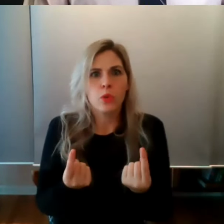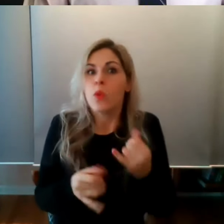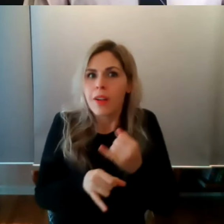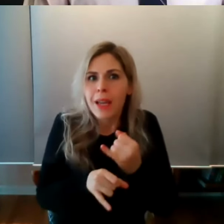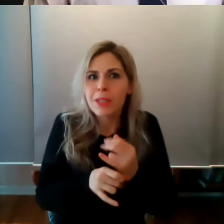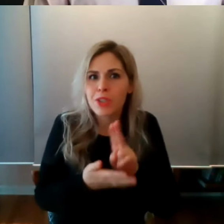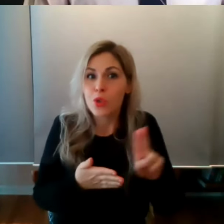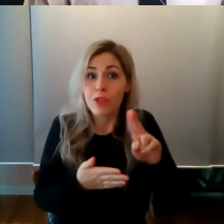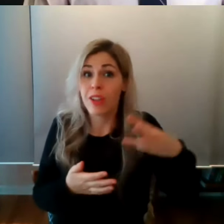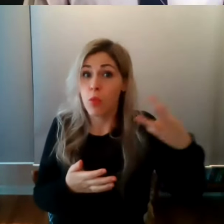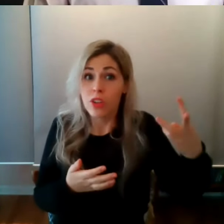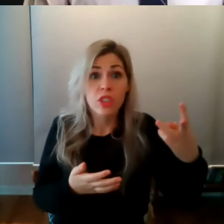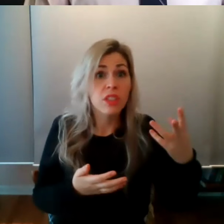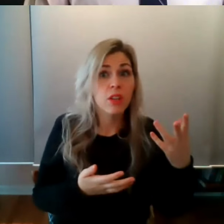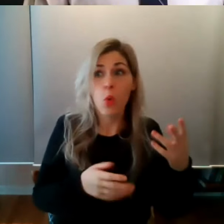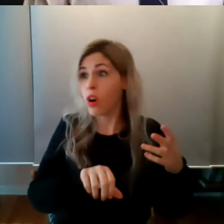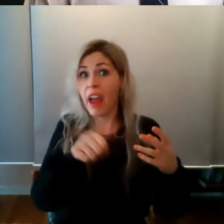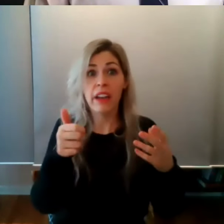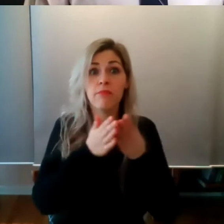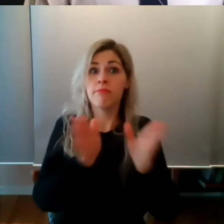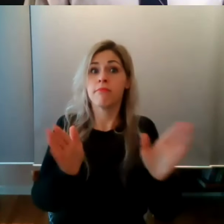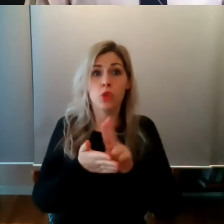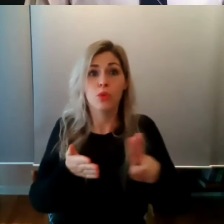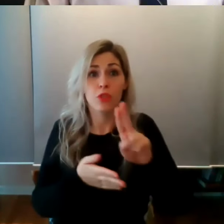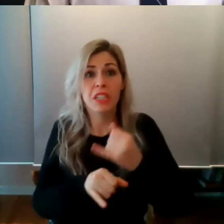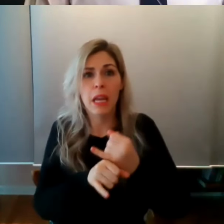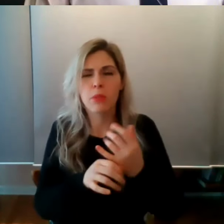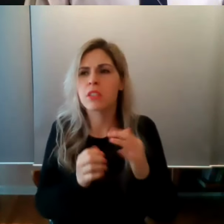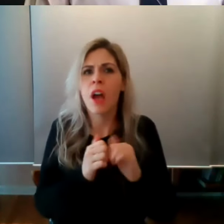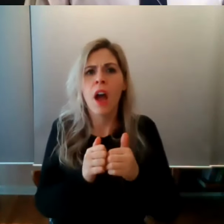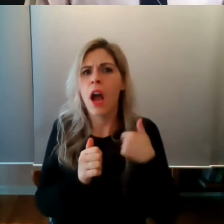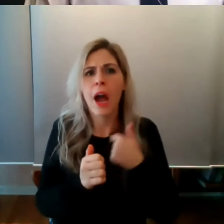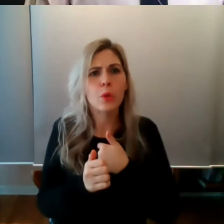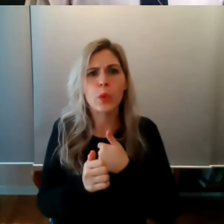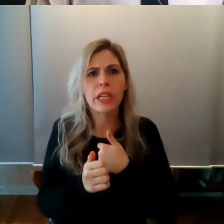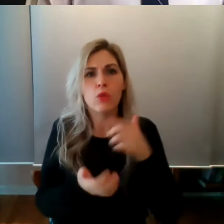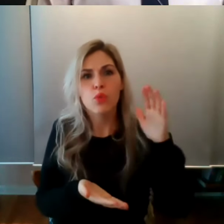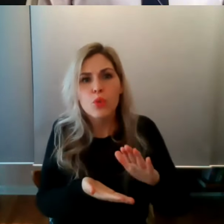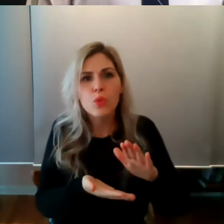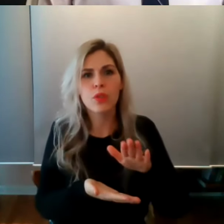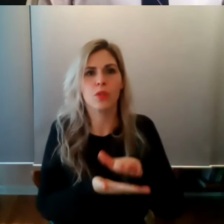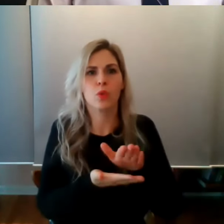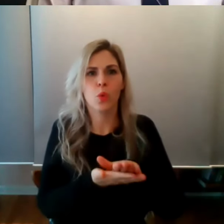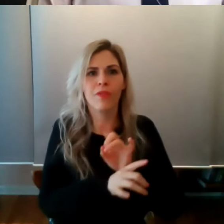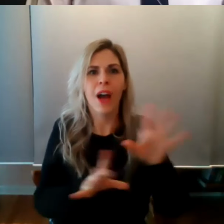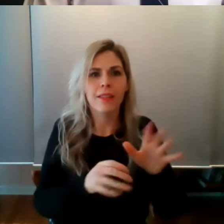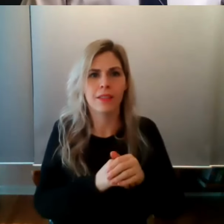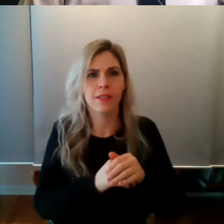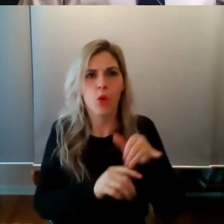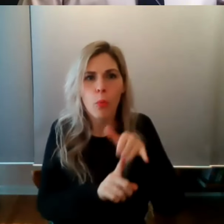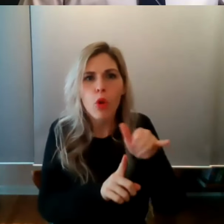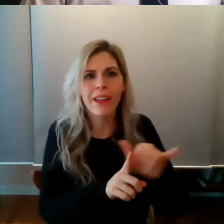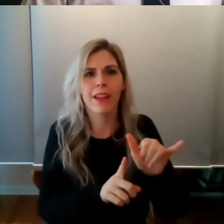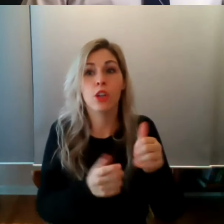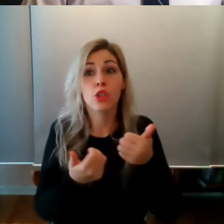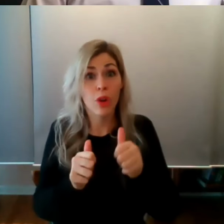the University of Washington's campus or any university campus, to reduce school violence and bullying and promote more inclusion of students